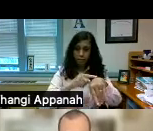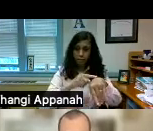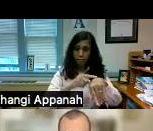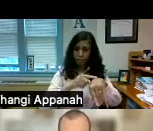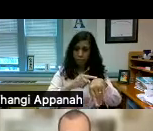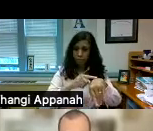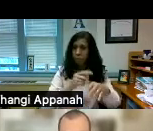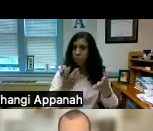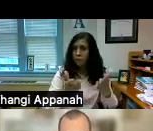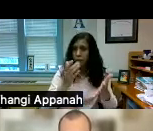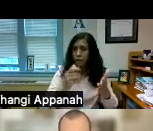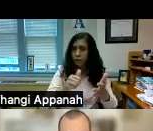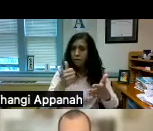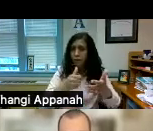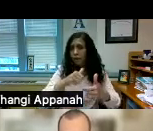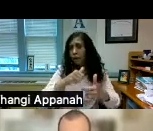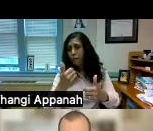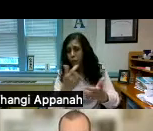Using teacher meeting time,